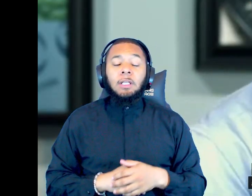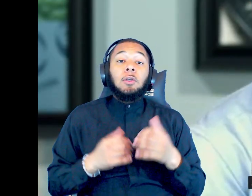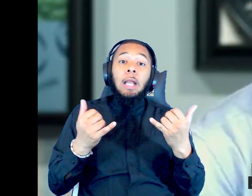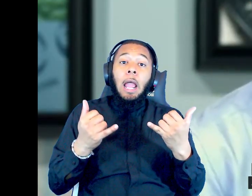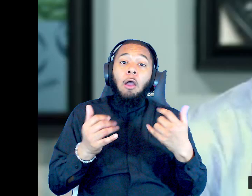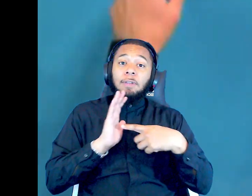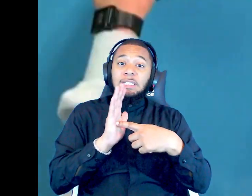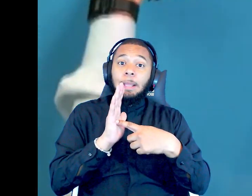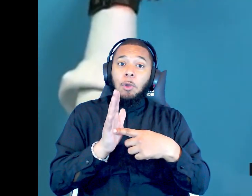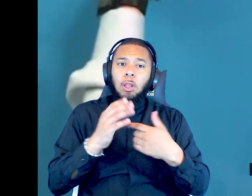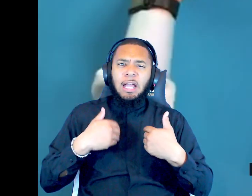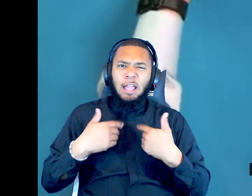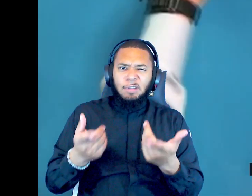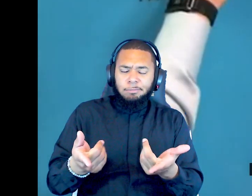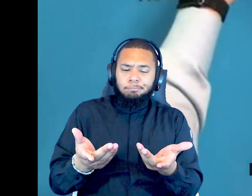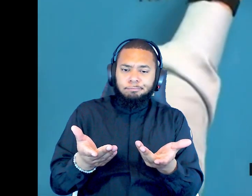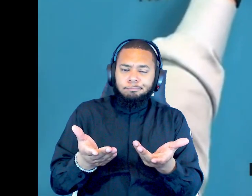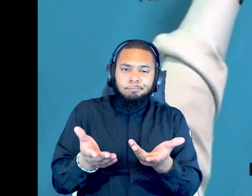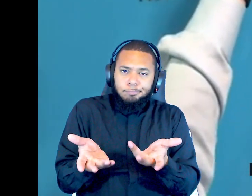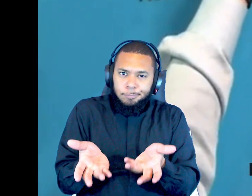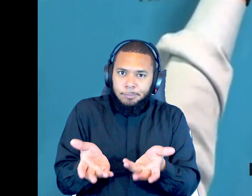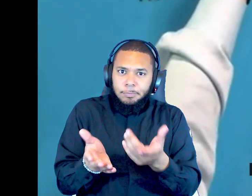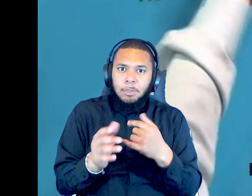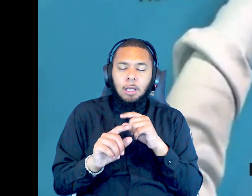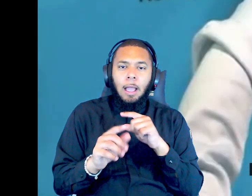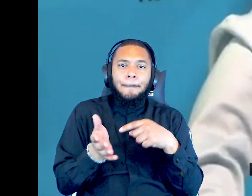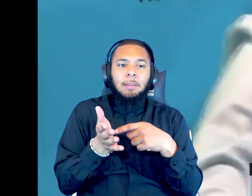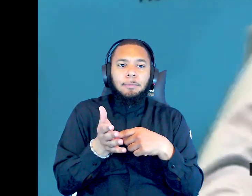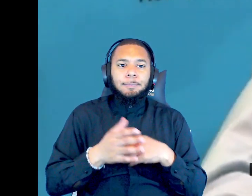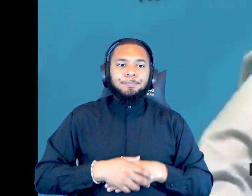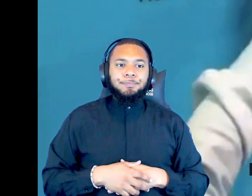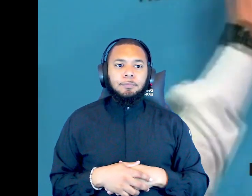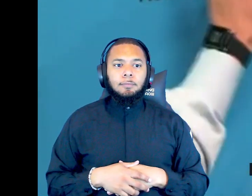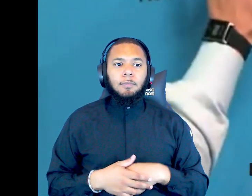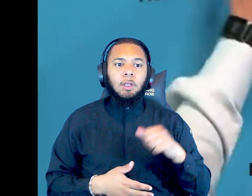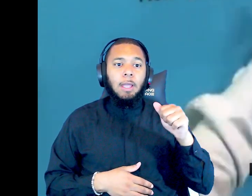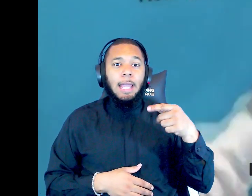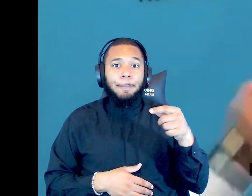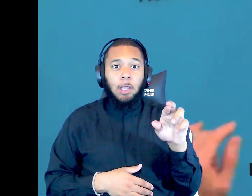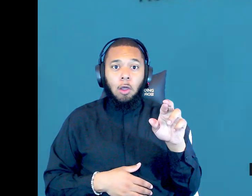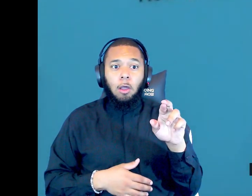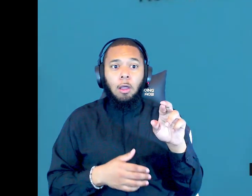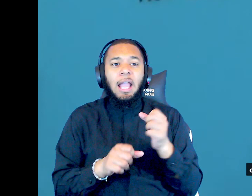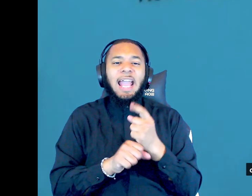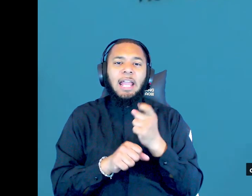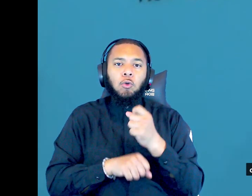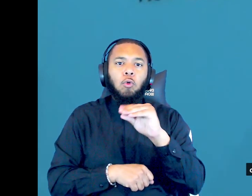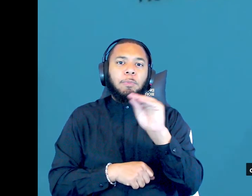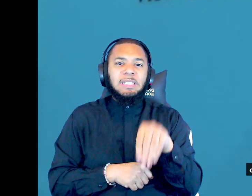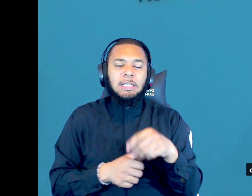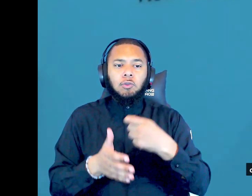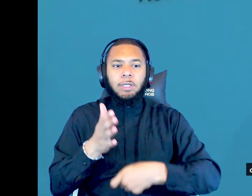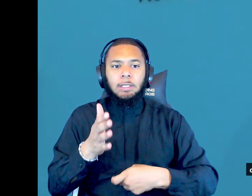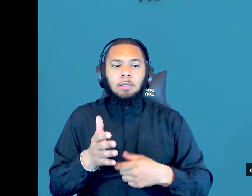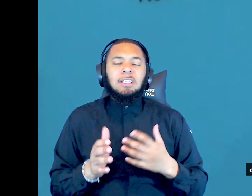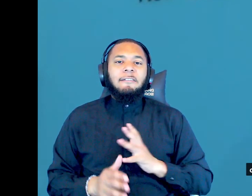So down here on the board, I have APR defined, annual percentage rate, which is kind of like a fancy way of saying